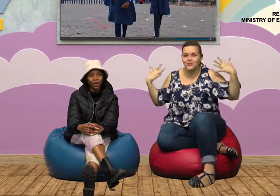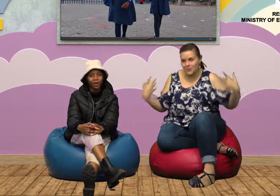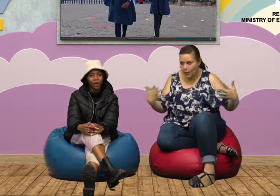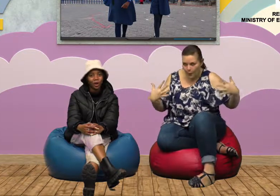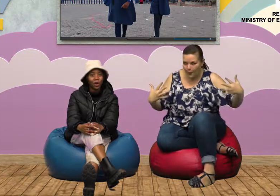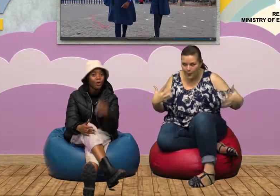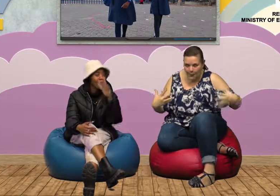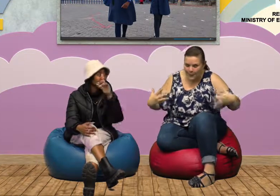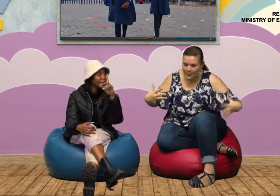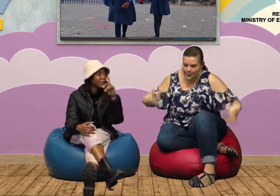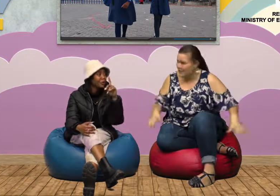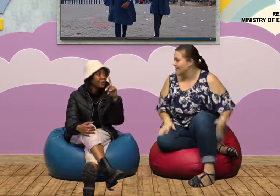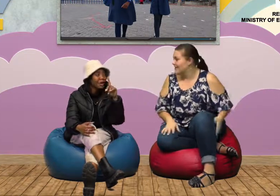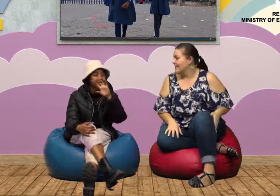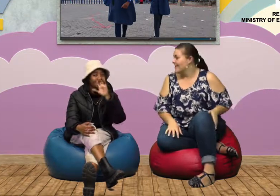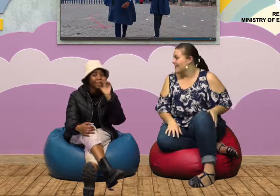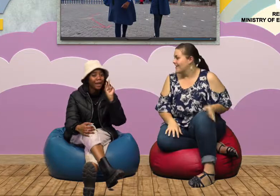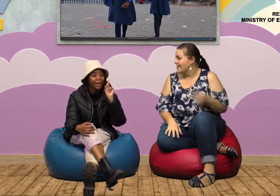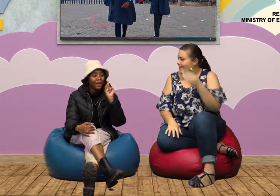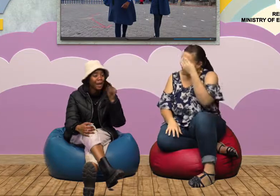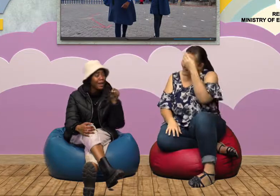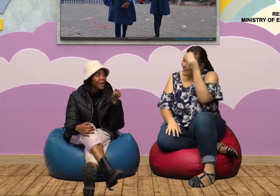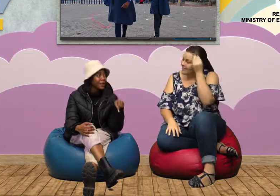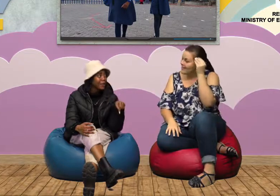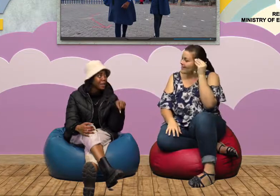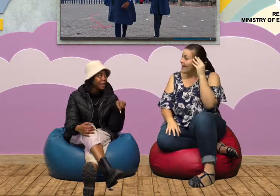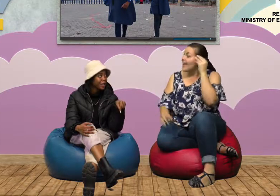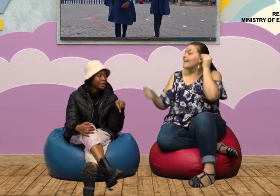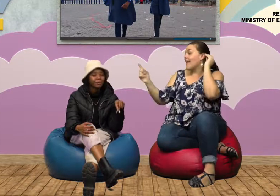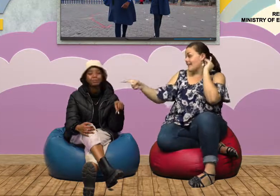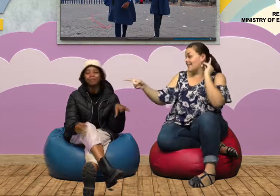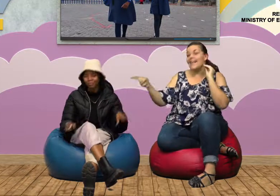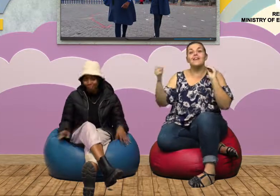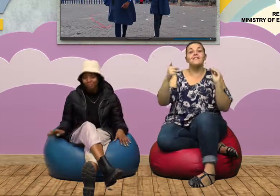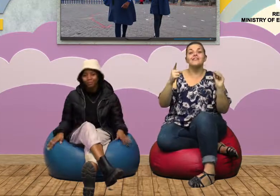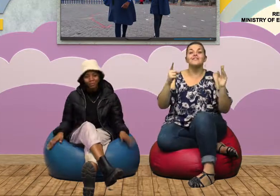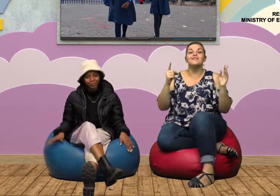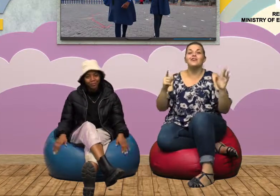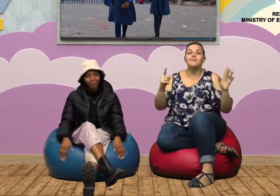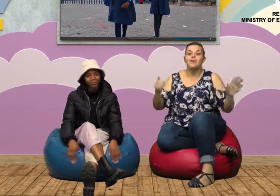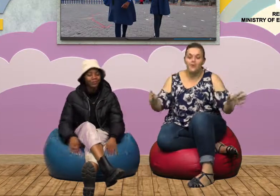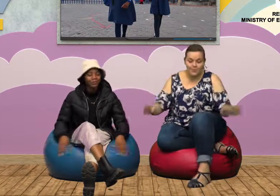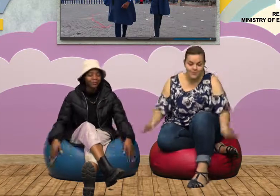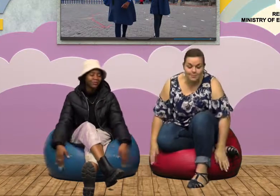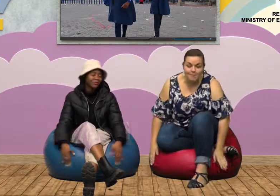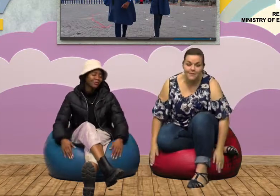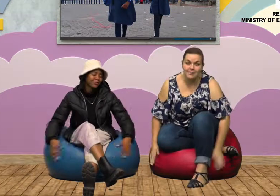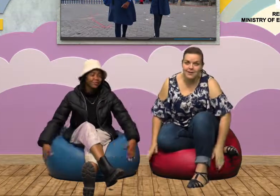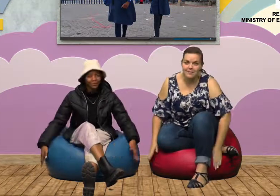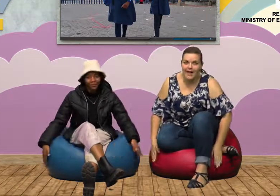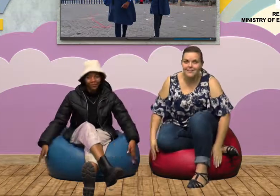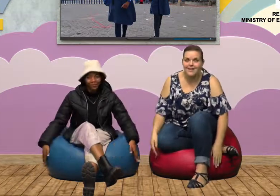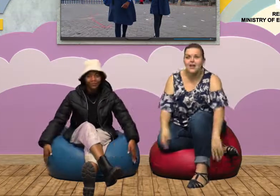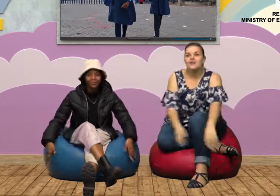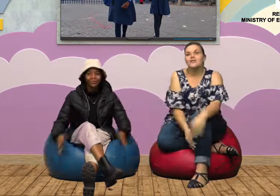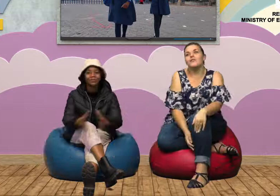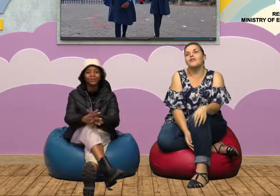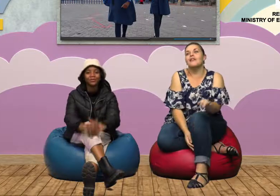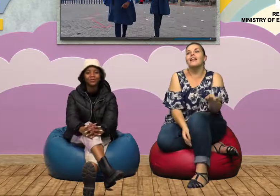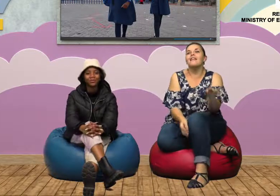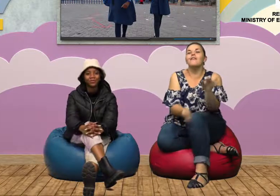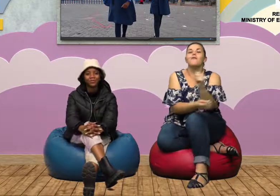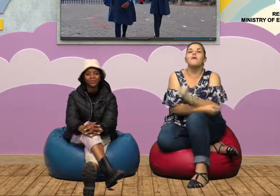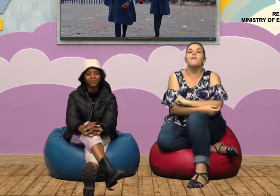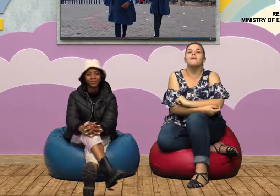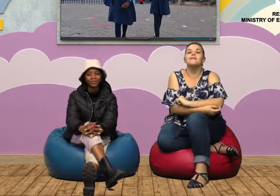television show. Oh, and let's not forget to thank and Innovations. Yes, Innovations so much for our super fun beanbags. So if you